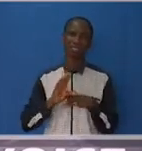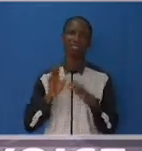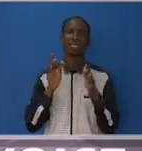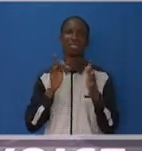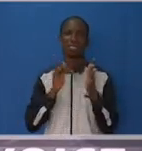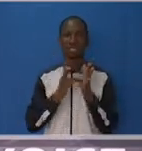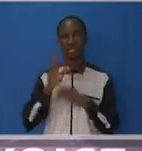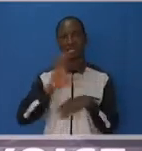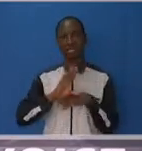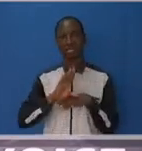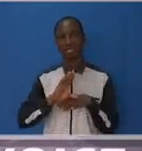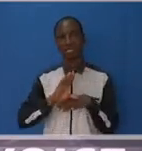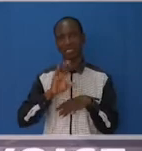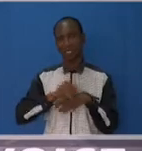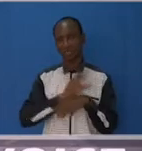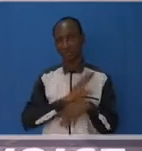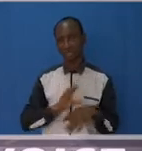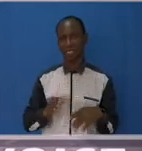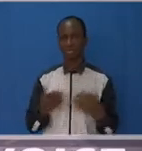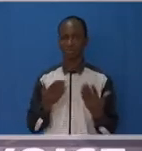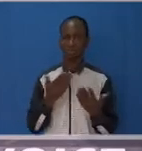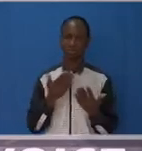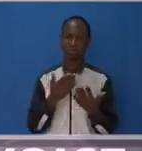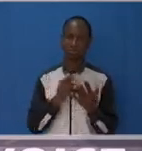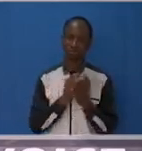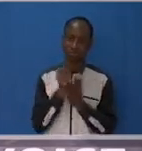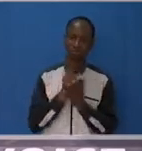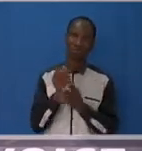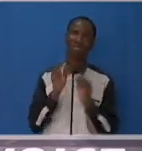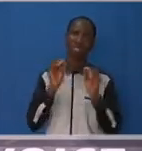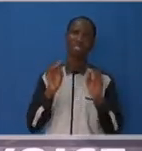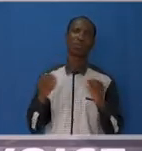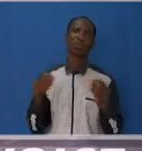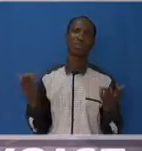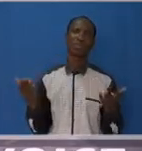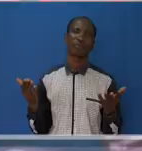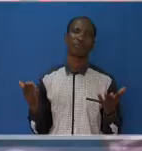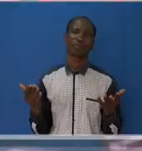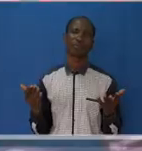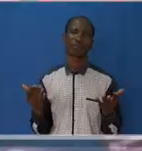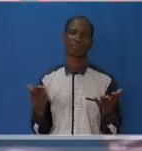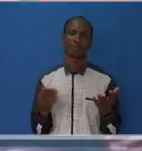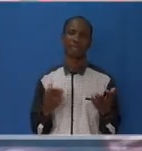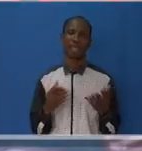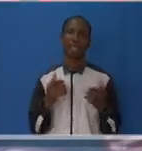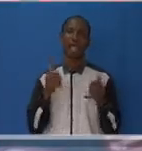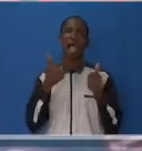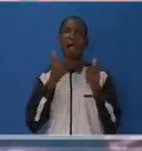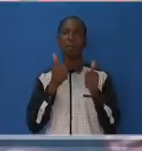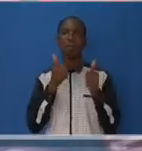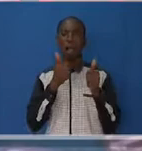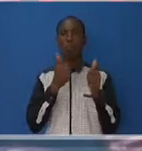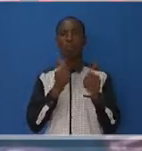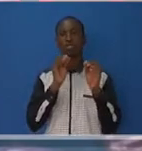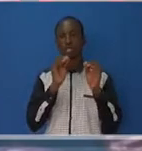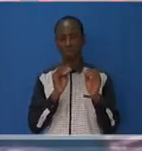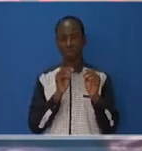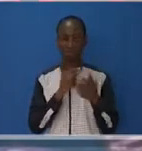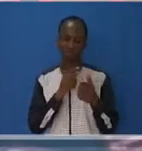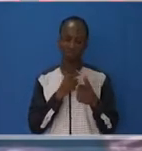of Christ no nchire chire pa ene o chire chire no o kura asoma fo no nchire chire ikoshia yesua bible